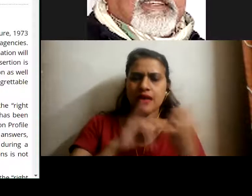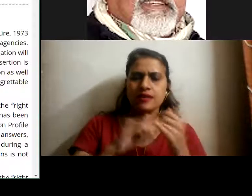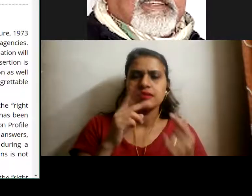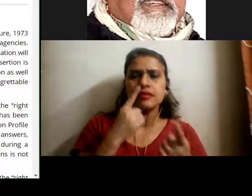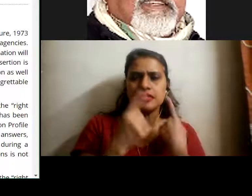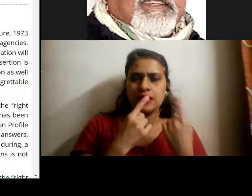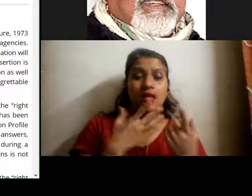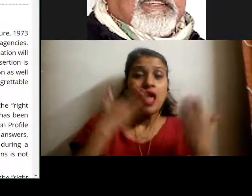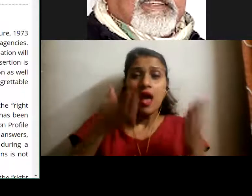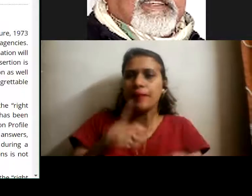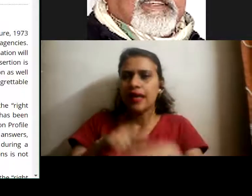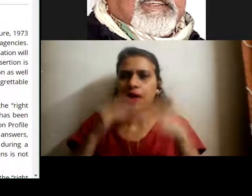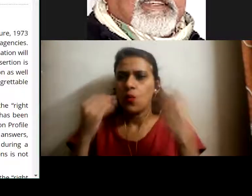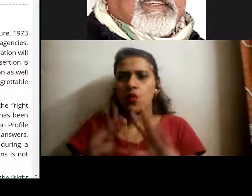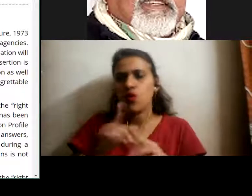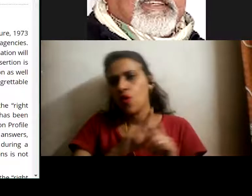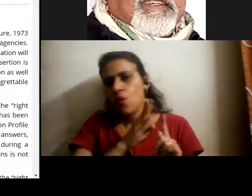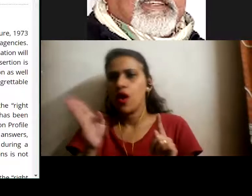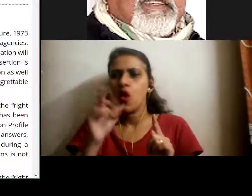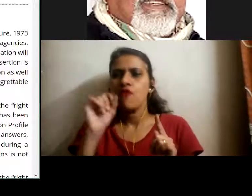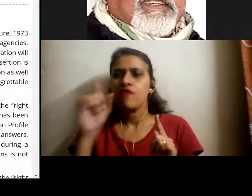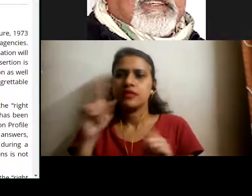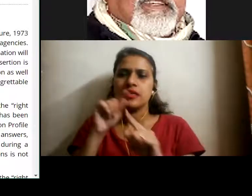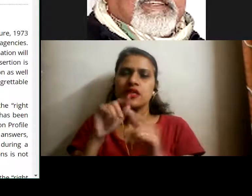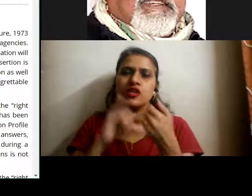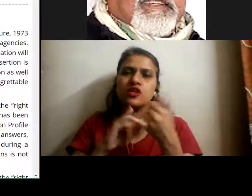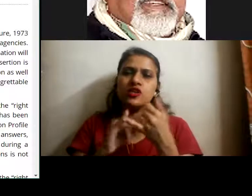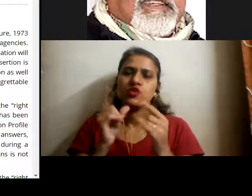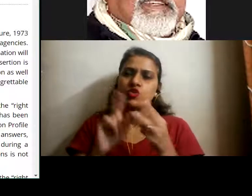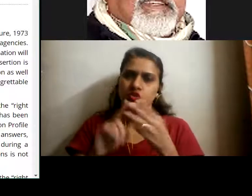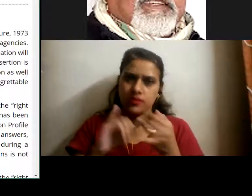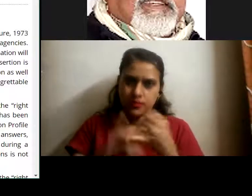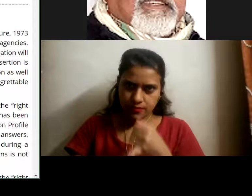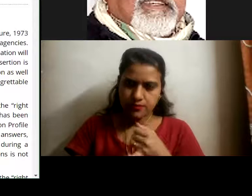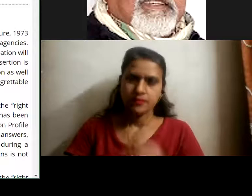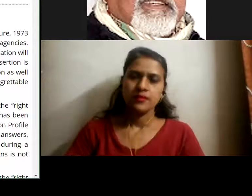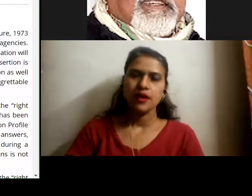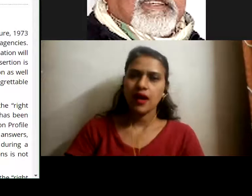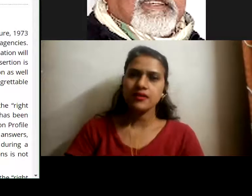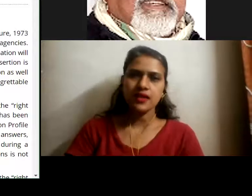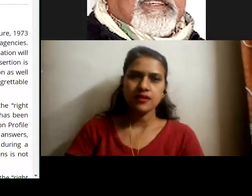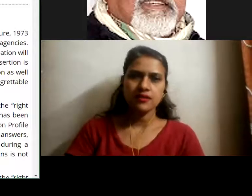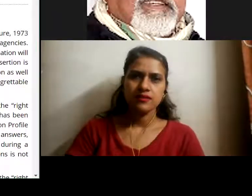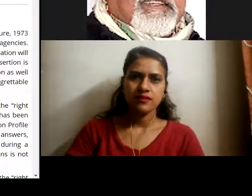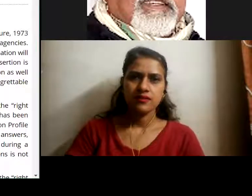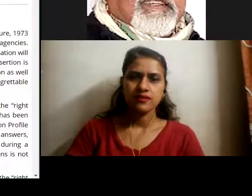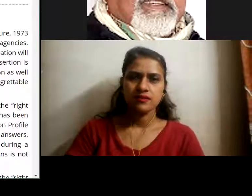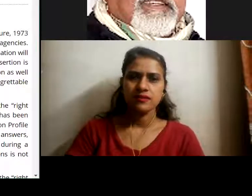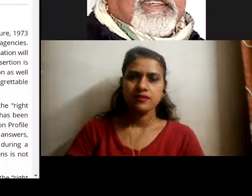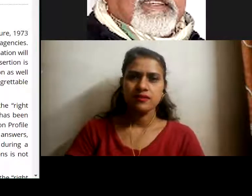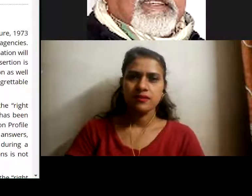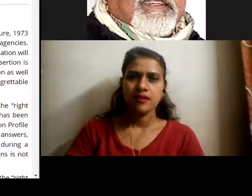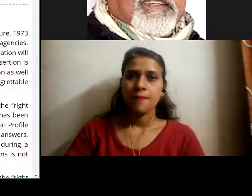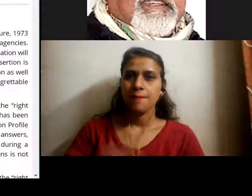that, let's not waste time and get into issues. So similarly, let's find out by Control F, let's find